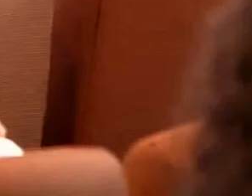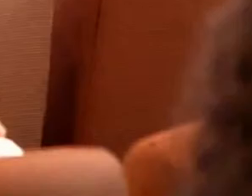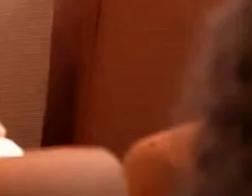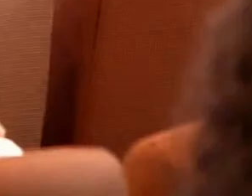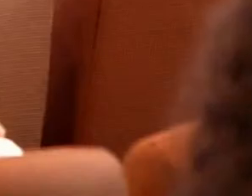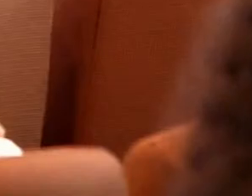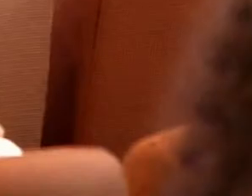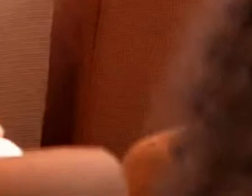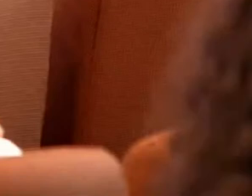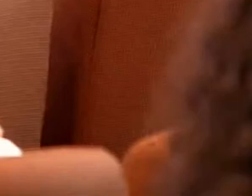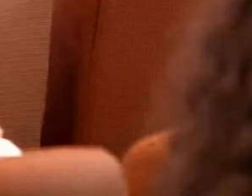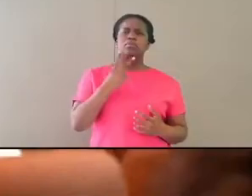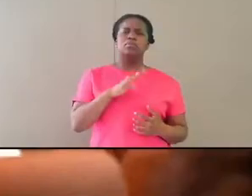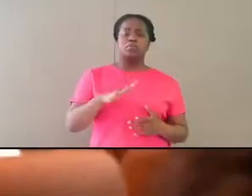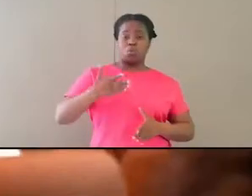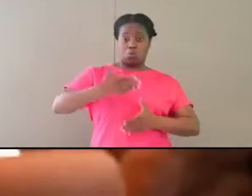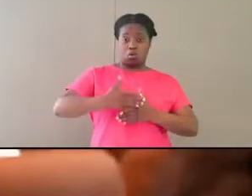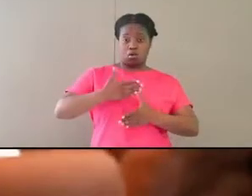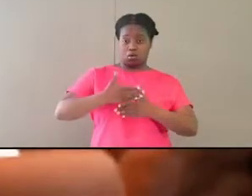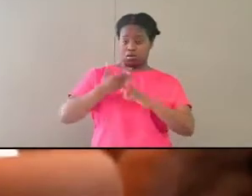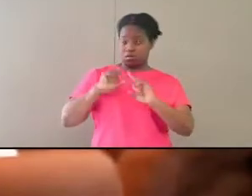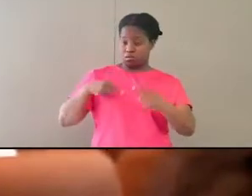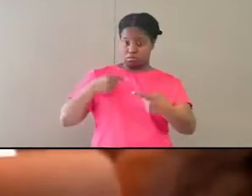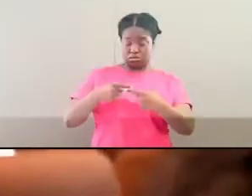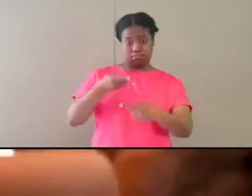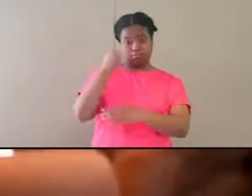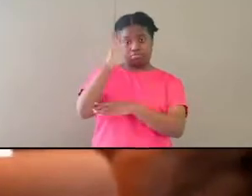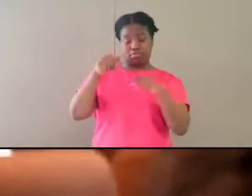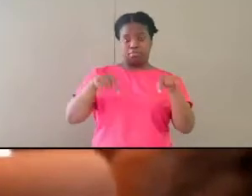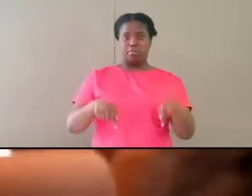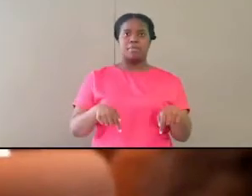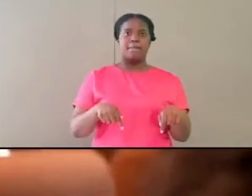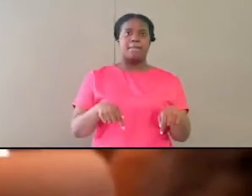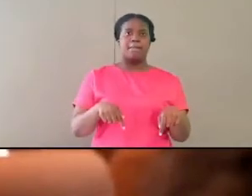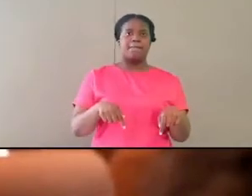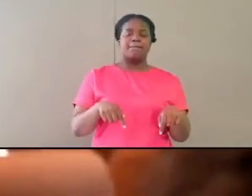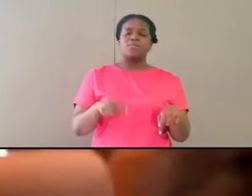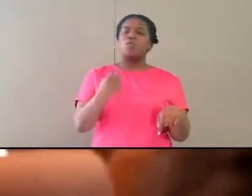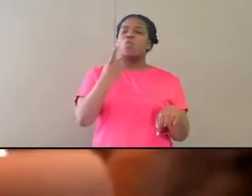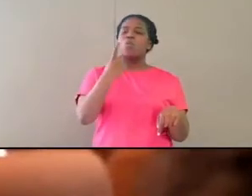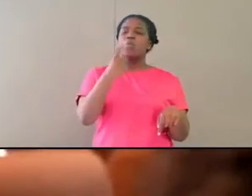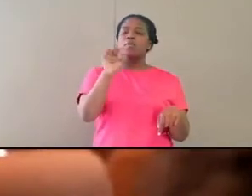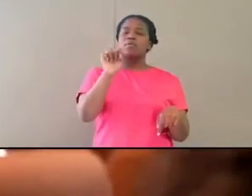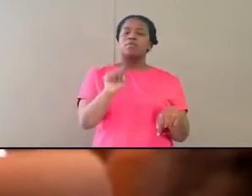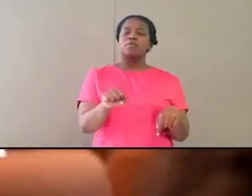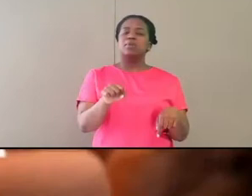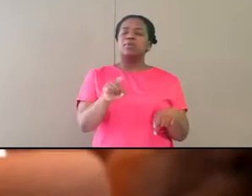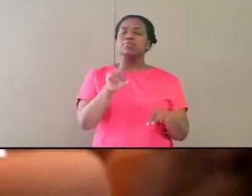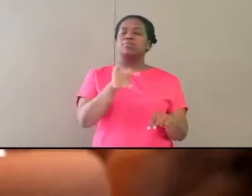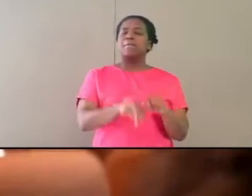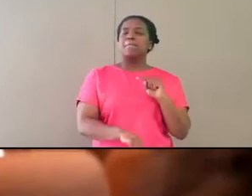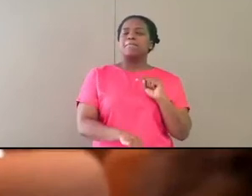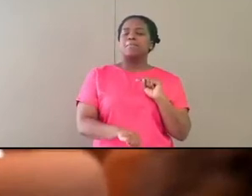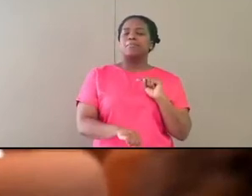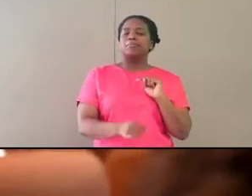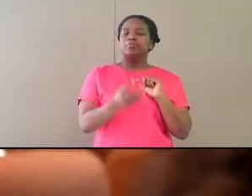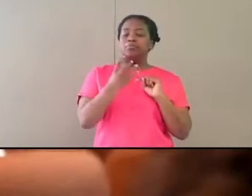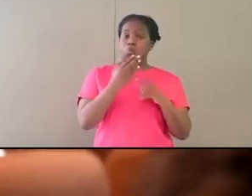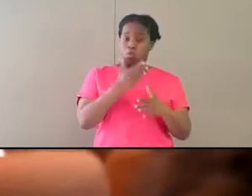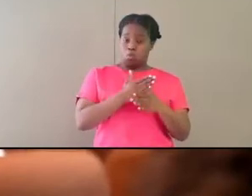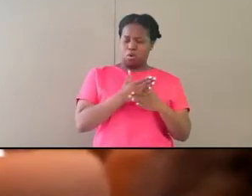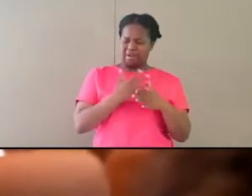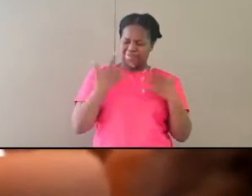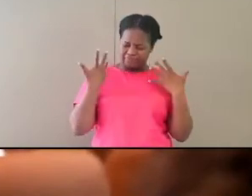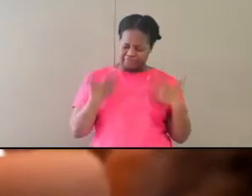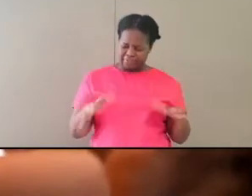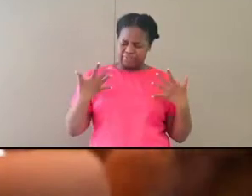Looking at the work that has been presented here, one can tell that there is a lot of work that has